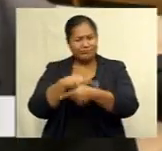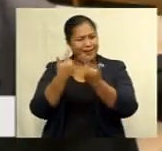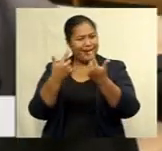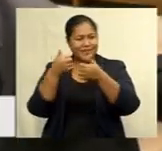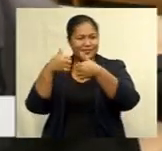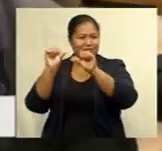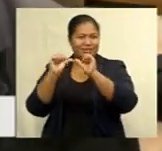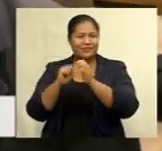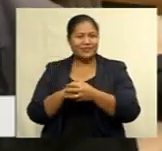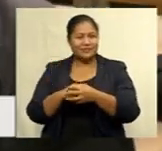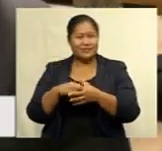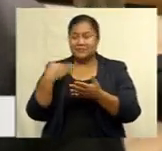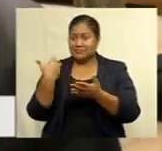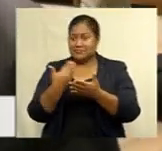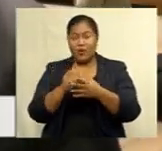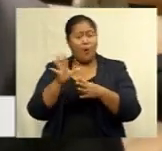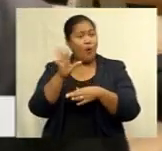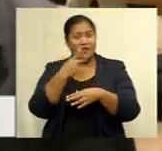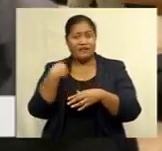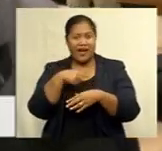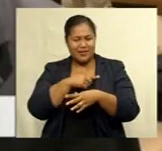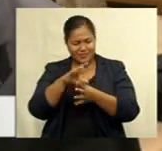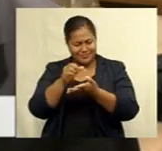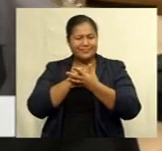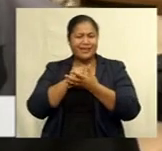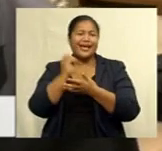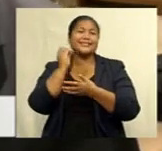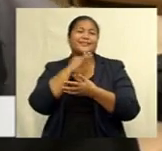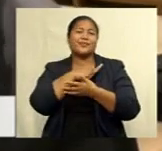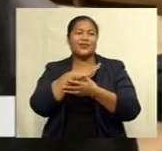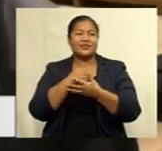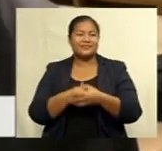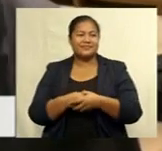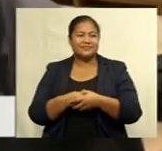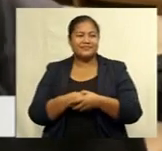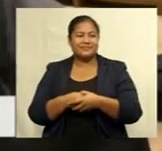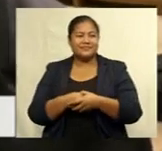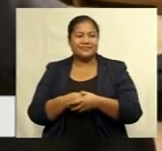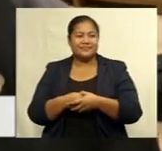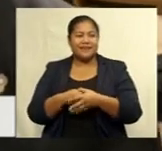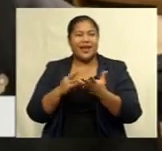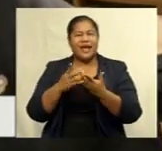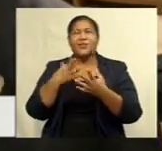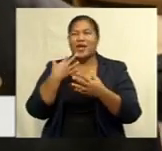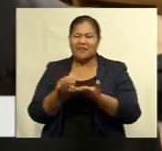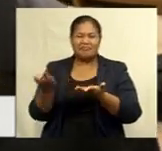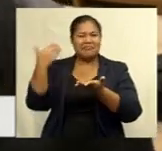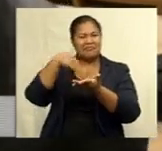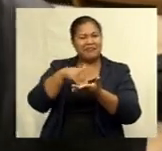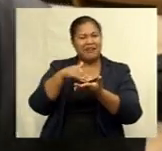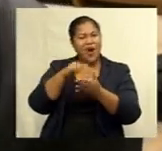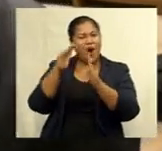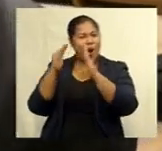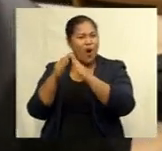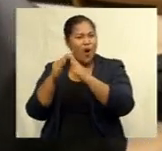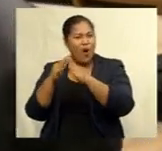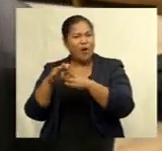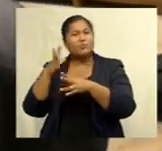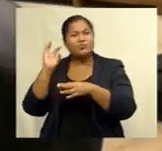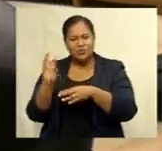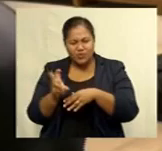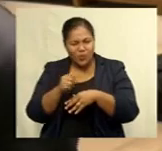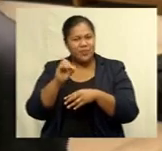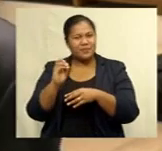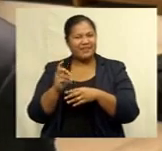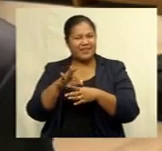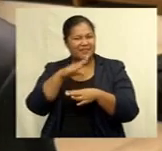in that all of us have maintained our spirit and haven't come back home with those who are seriously sick or it affected them that